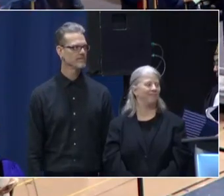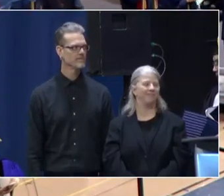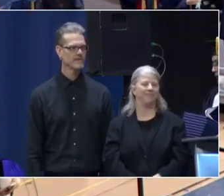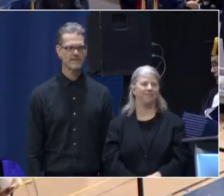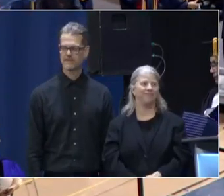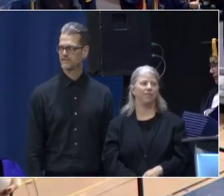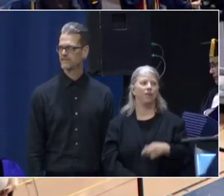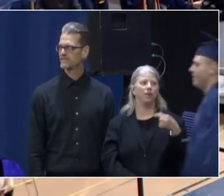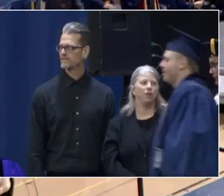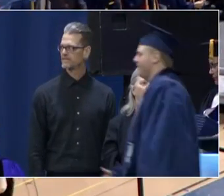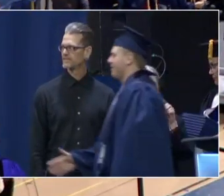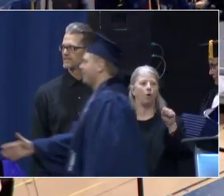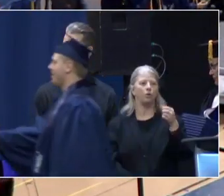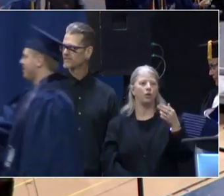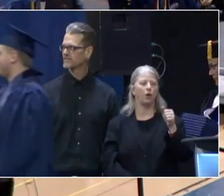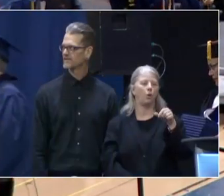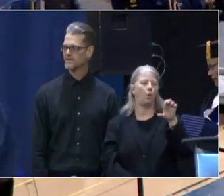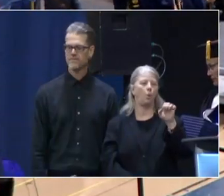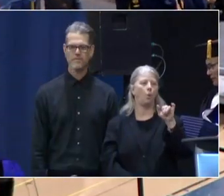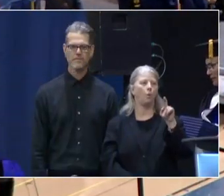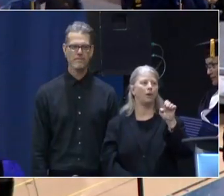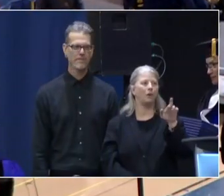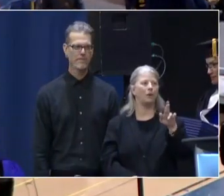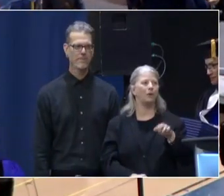Gosha Kreuter.